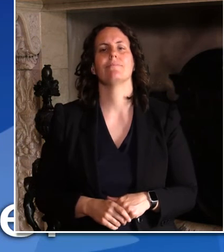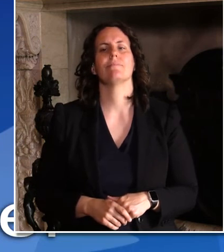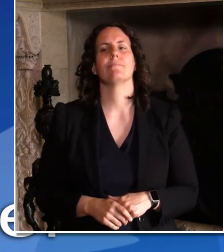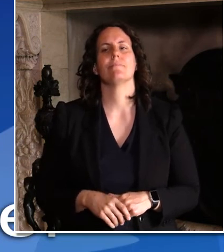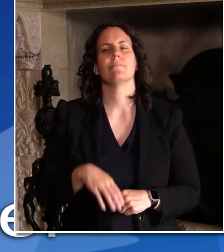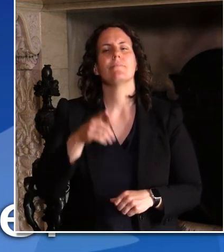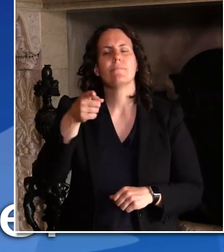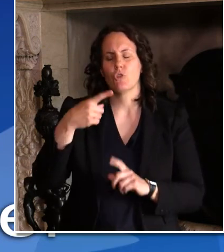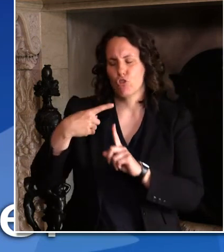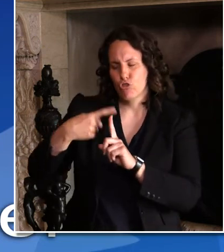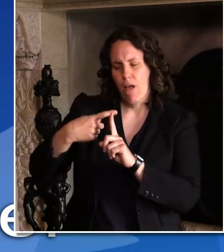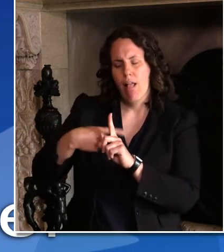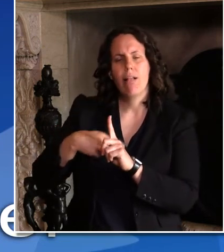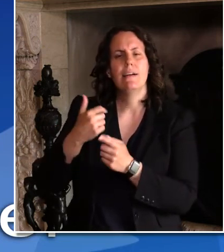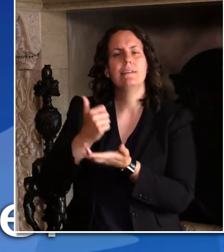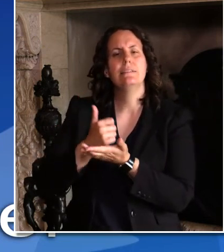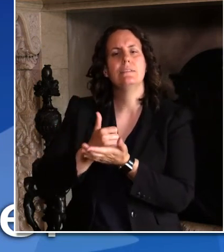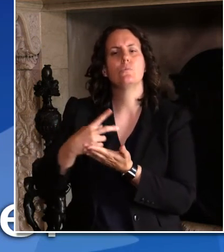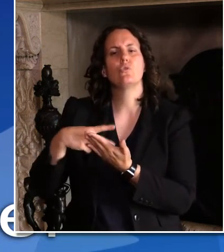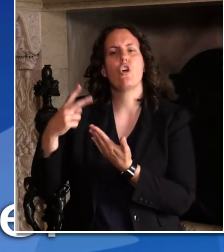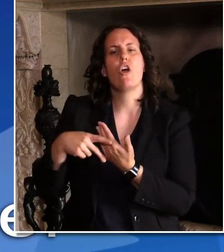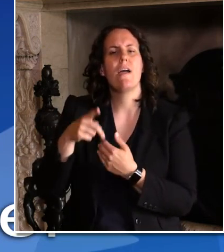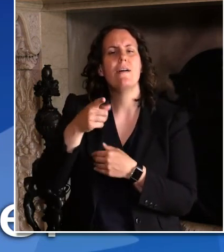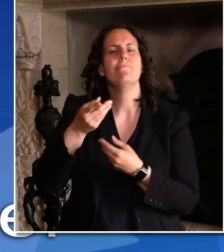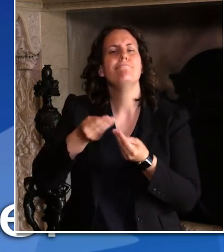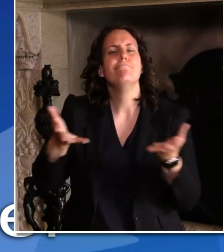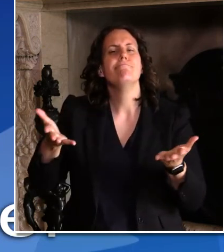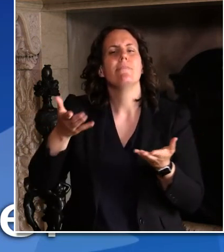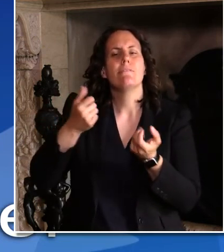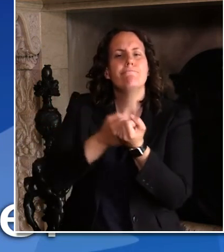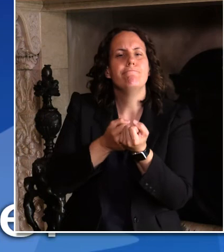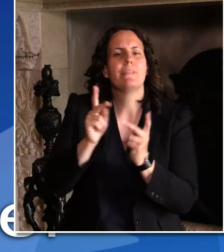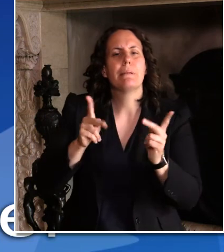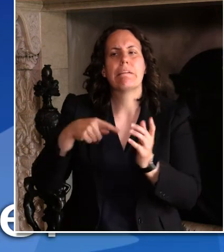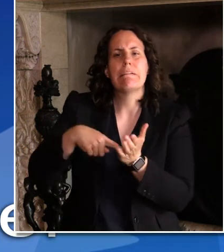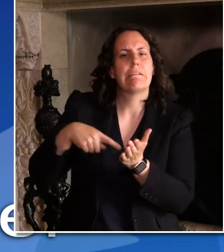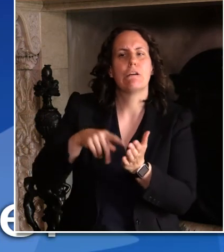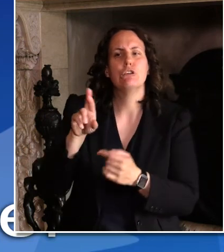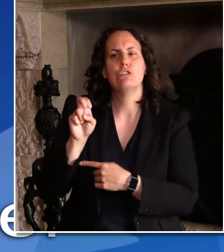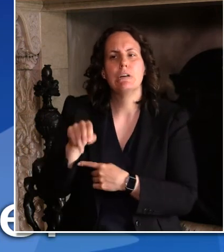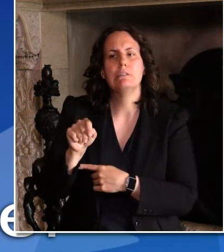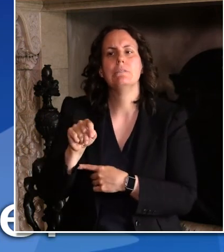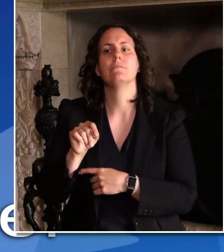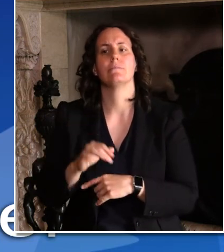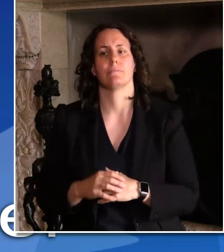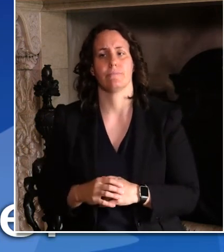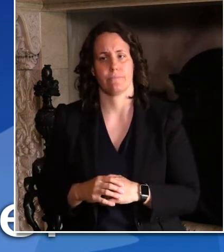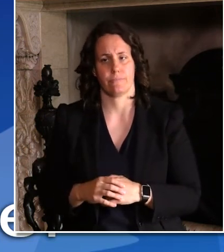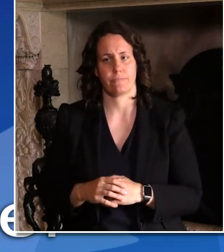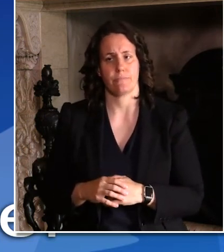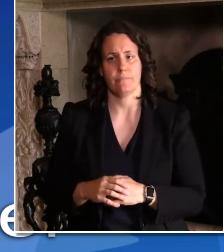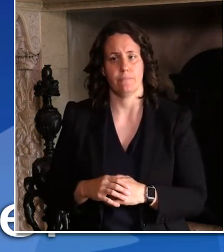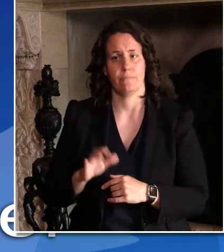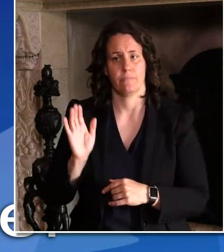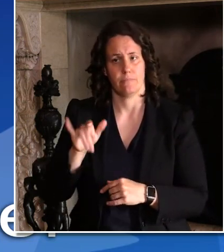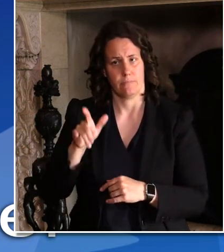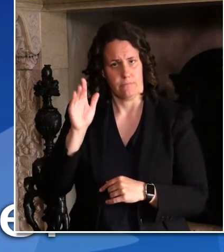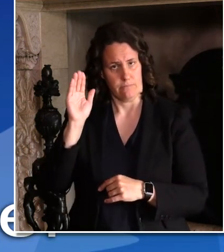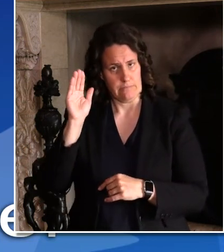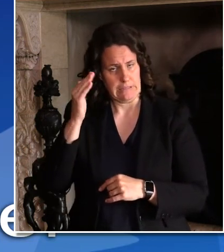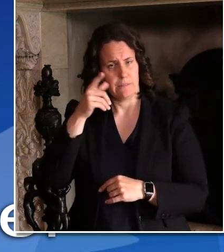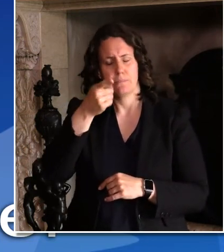just announced, I know the temporary ban on evictions is expiring already on May 26th. So how